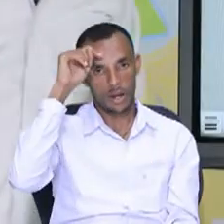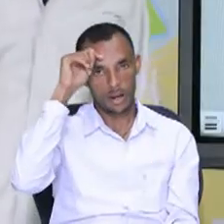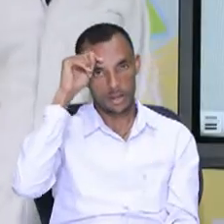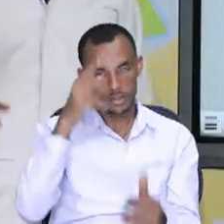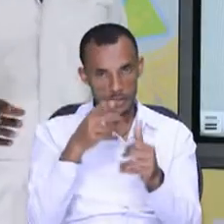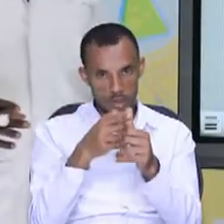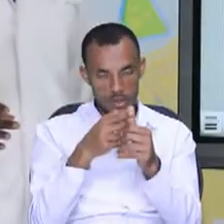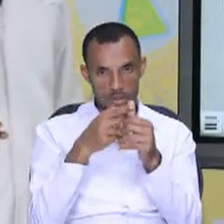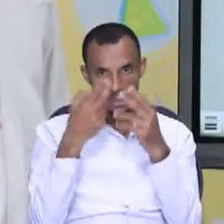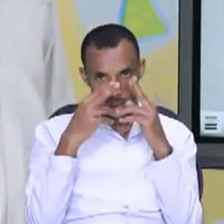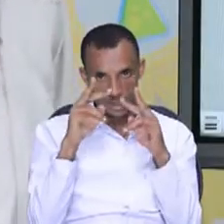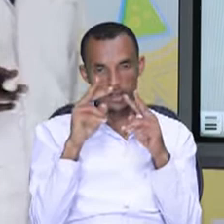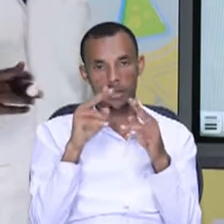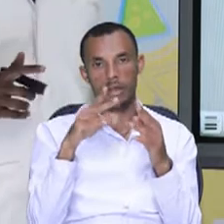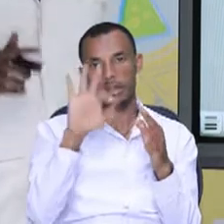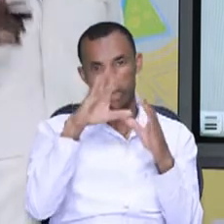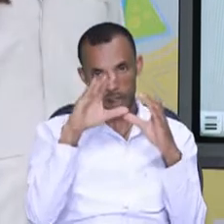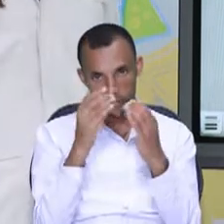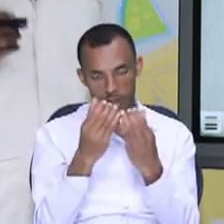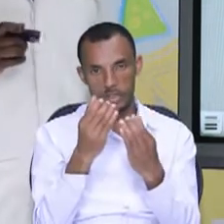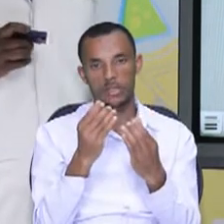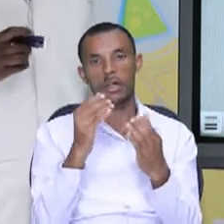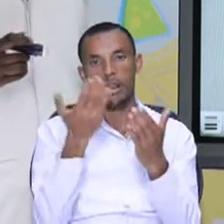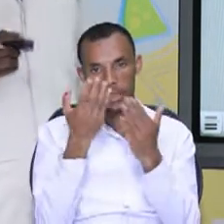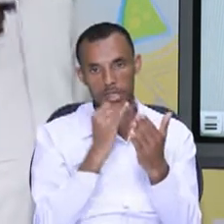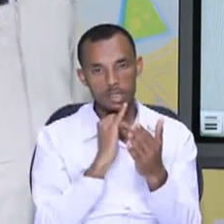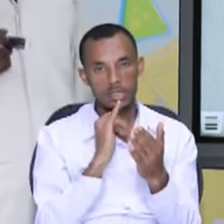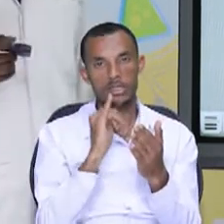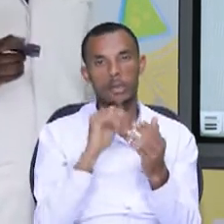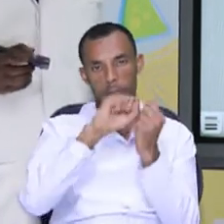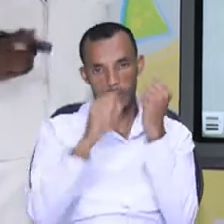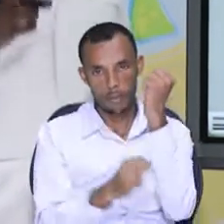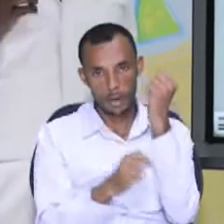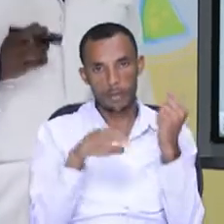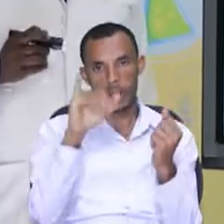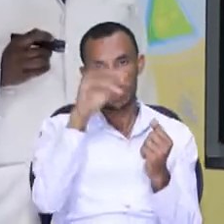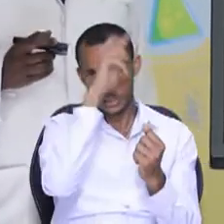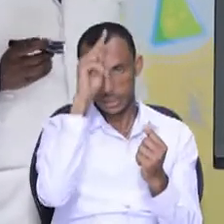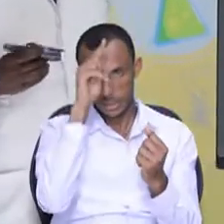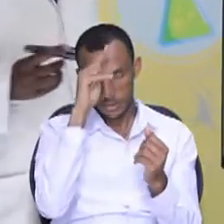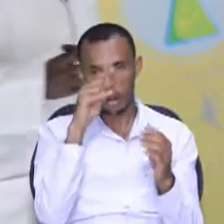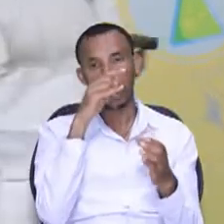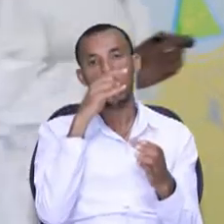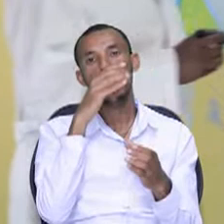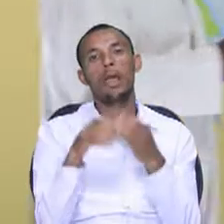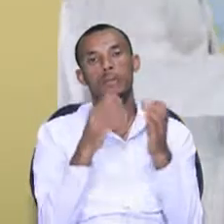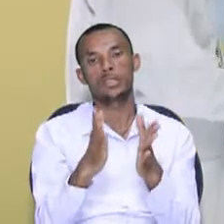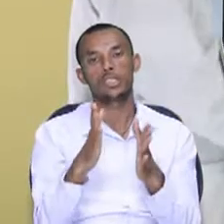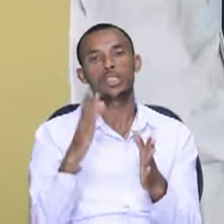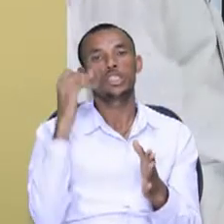The first serious attempt to classify elements made by the German chemist